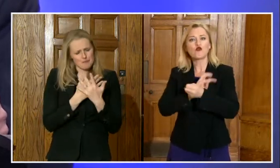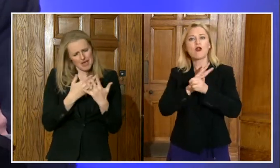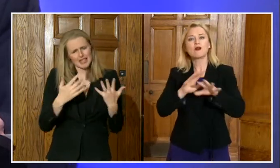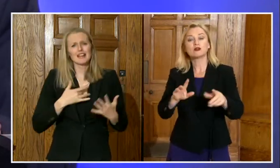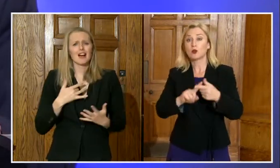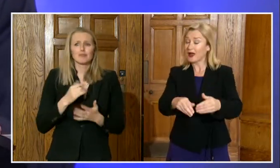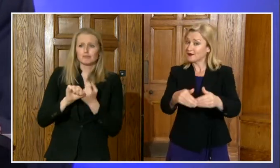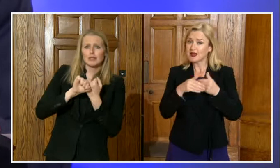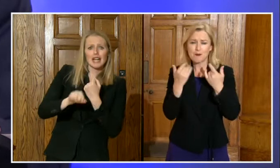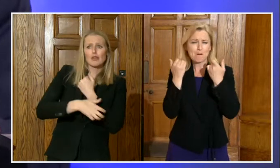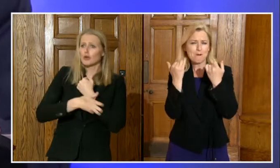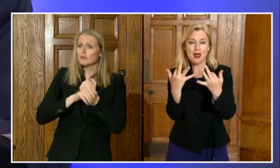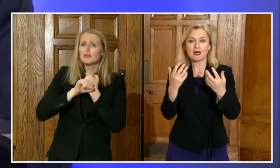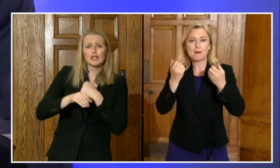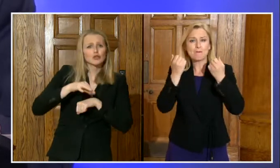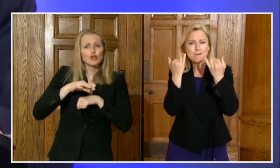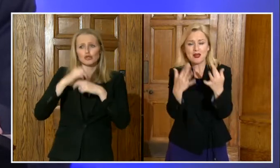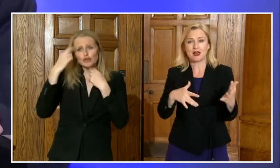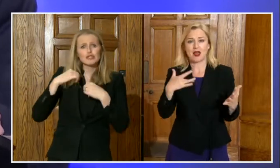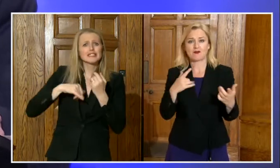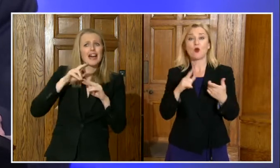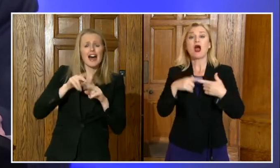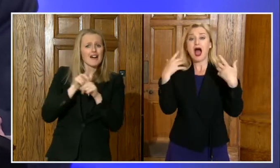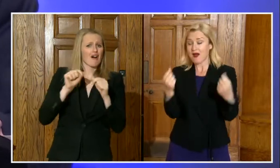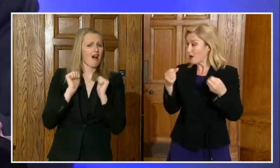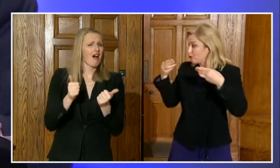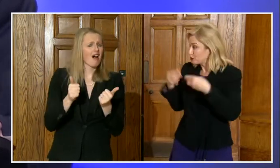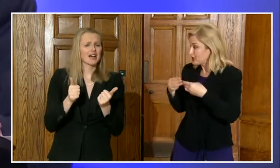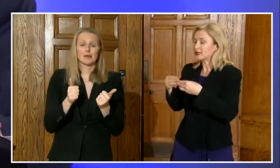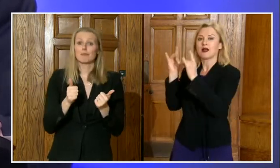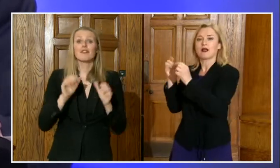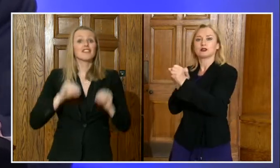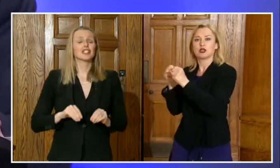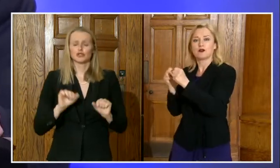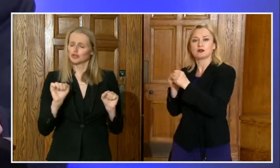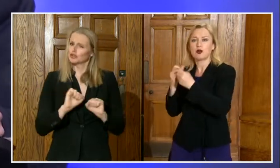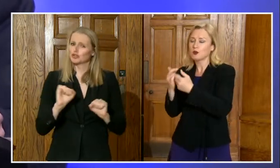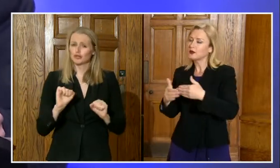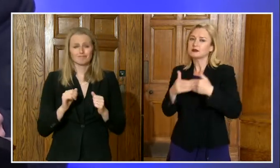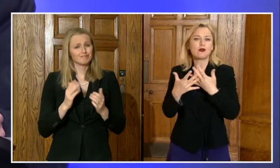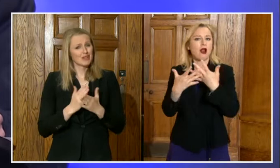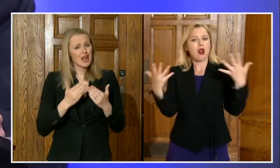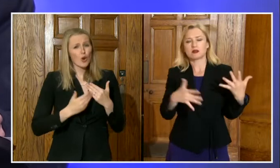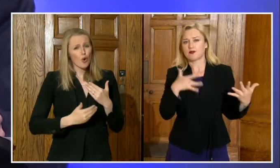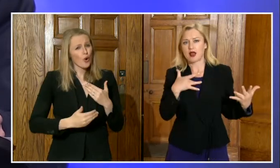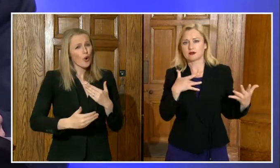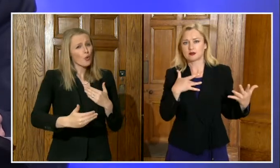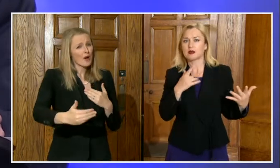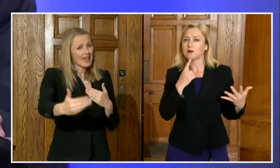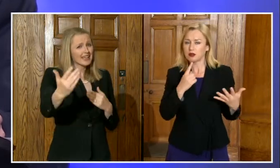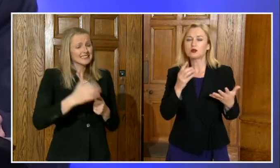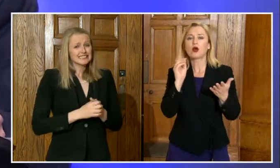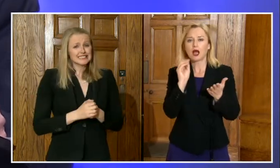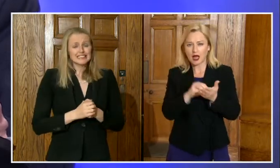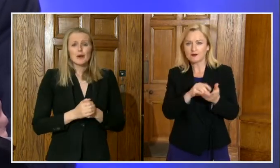service and those working within it. But we have a long way to go yet. This is no time for bailing out or doing your own